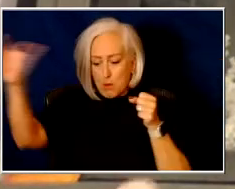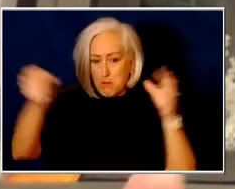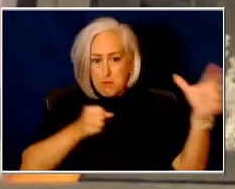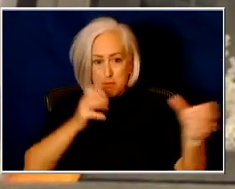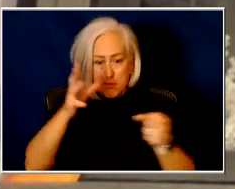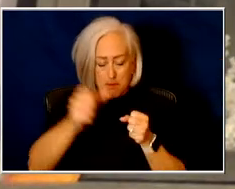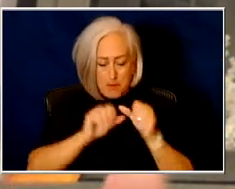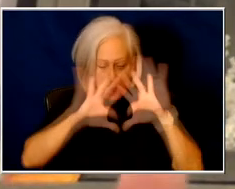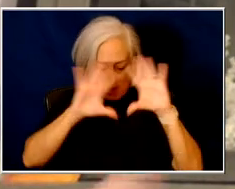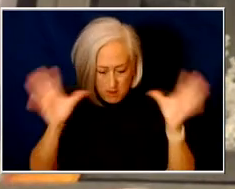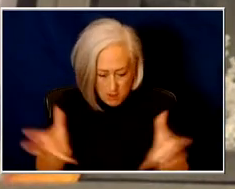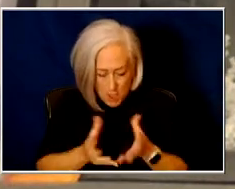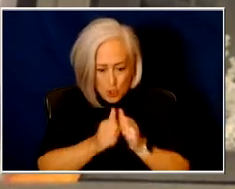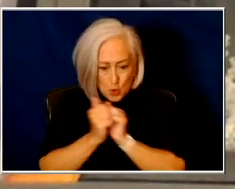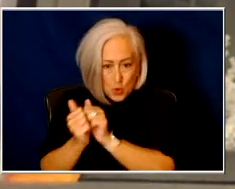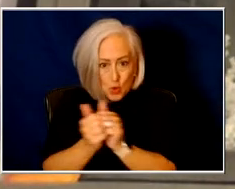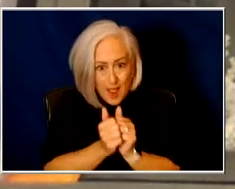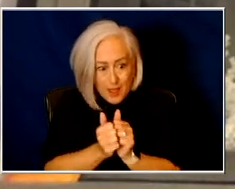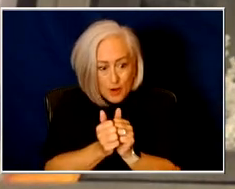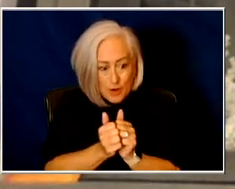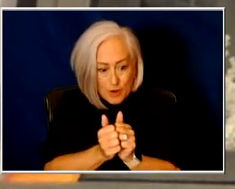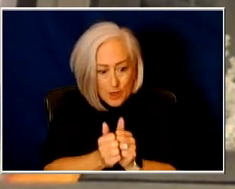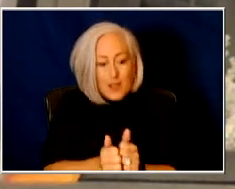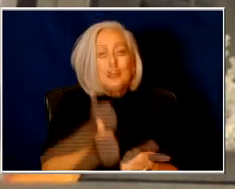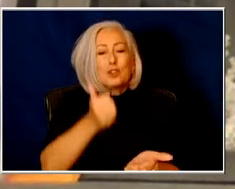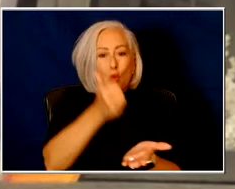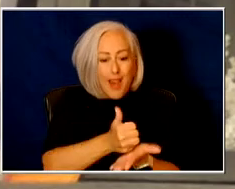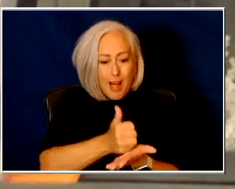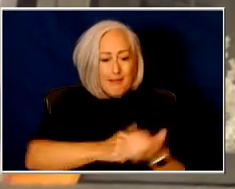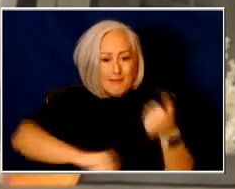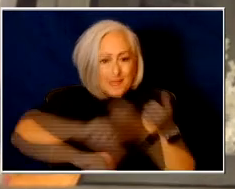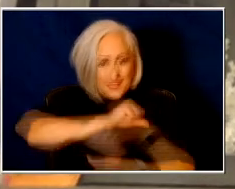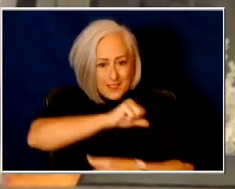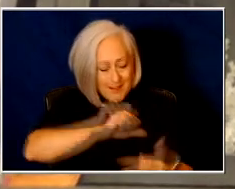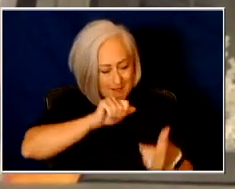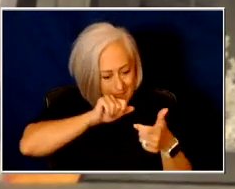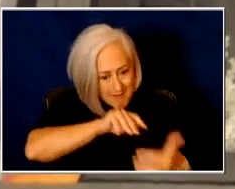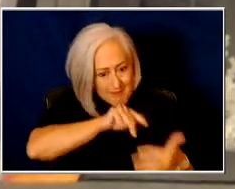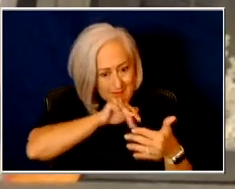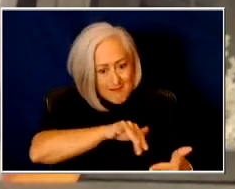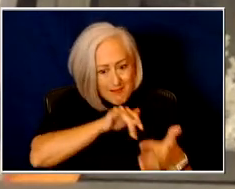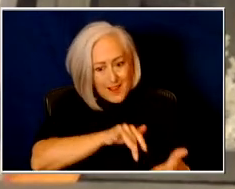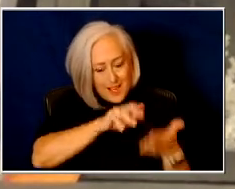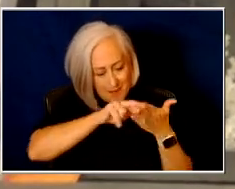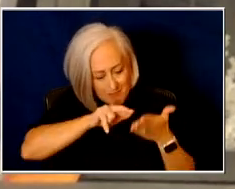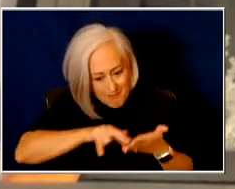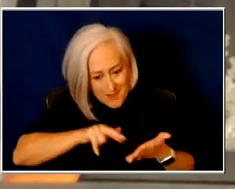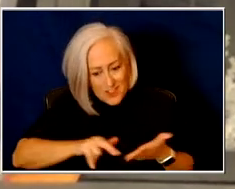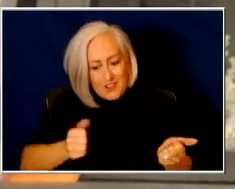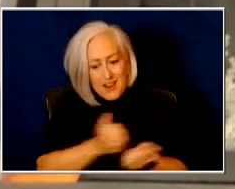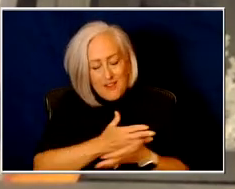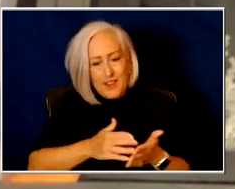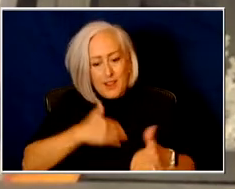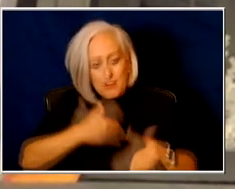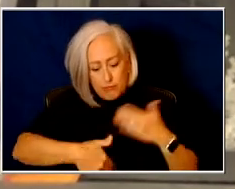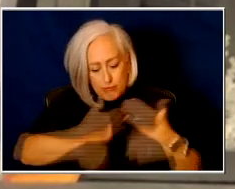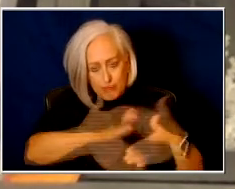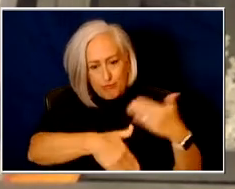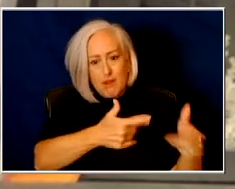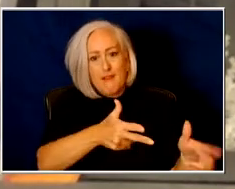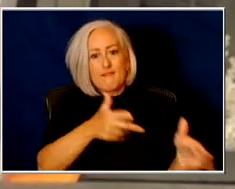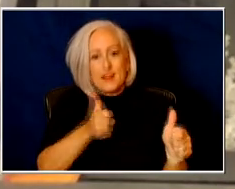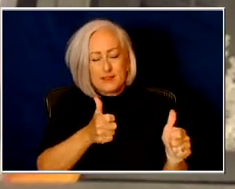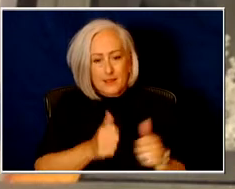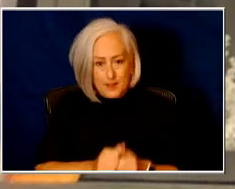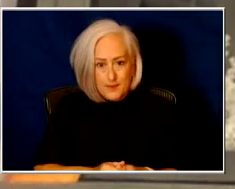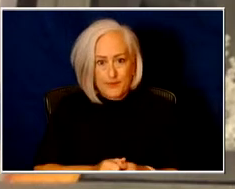for safety and efficacy of the vaccine so that this is the problem with people who say I want